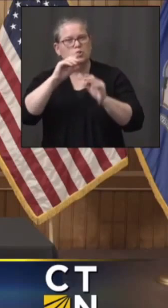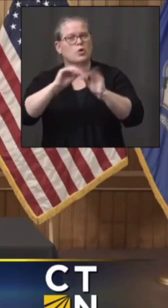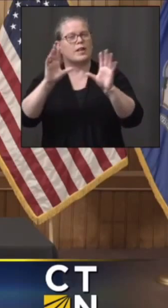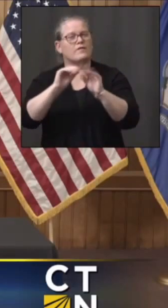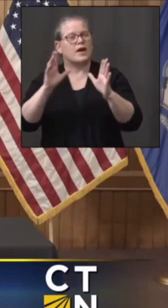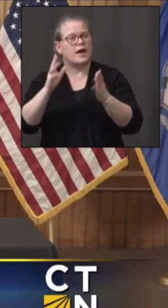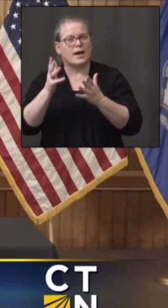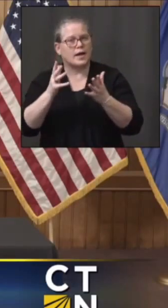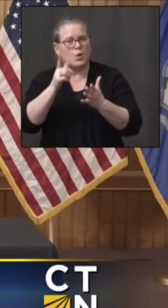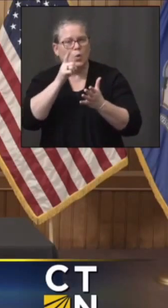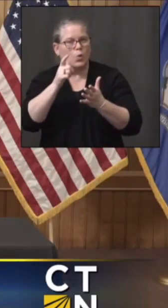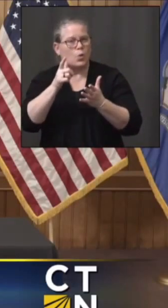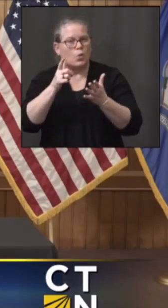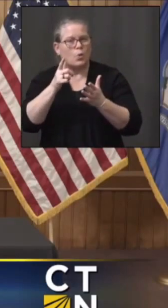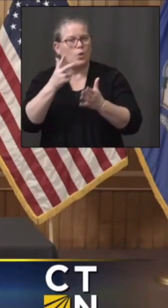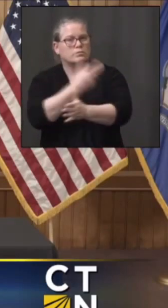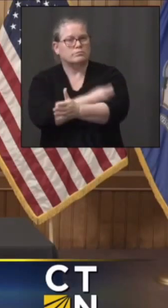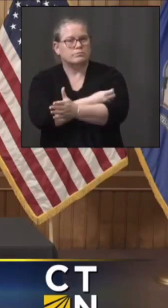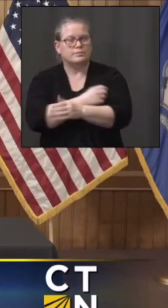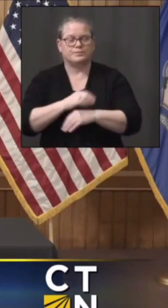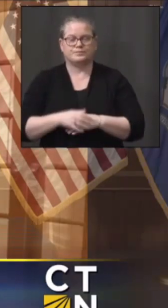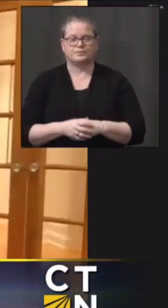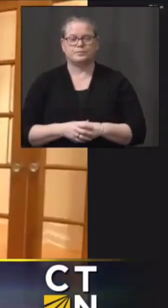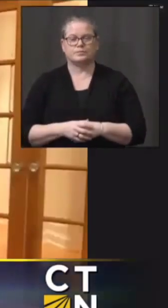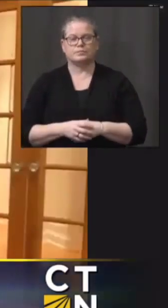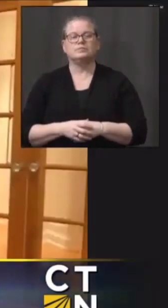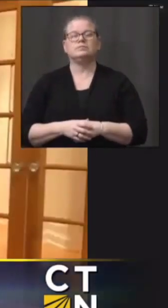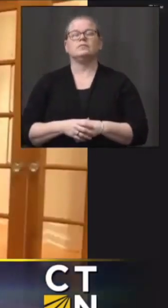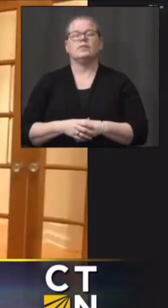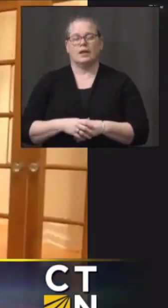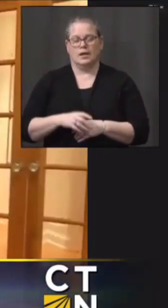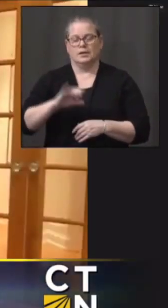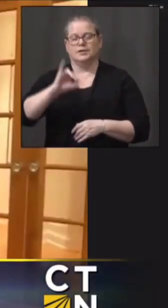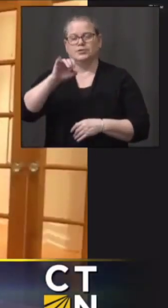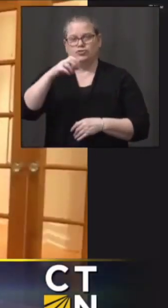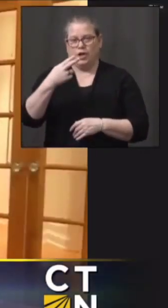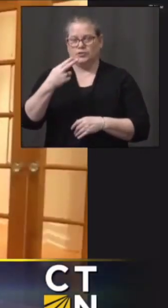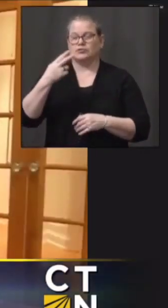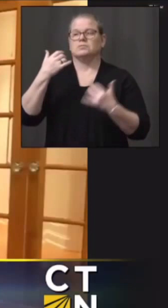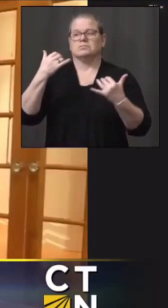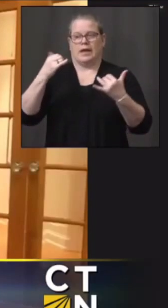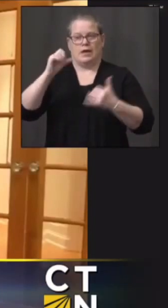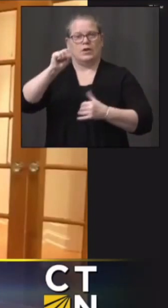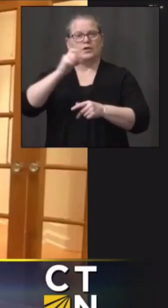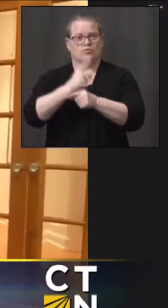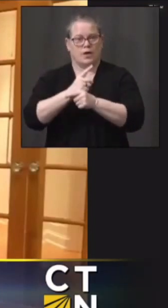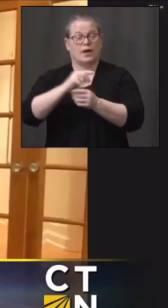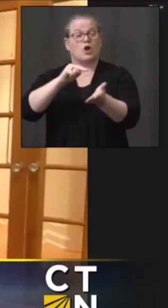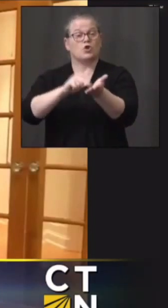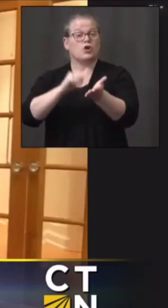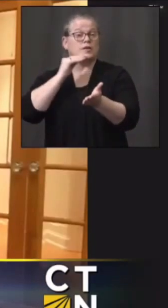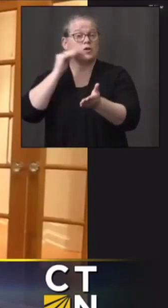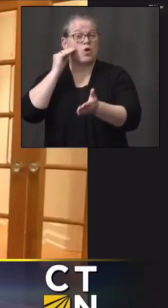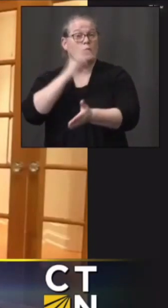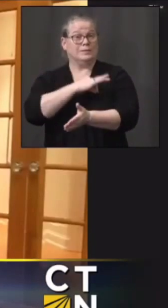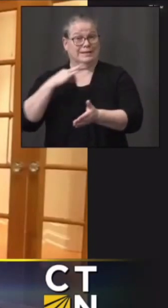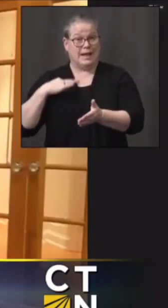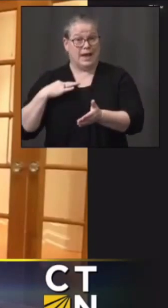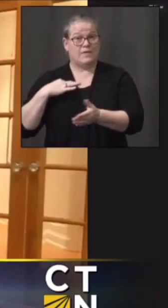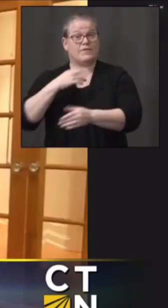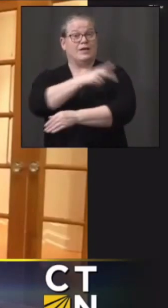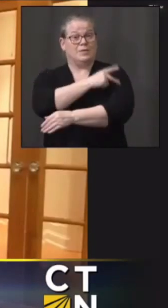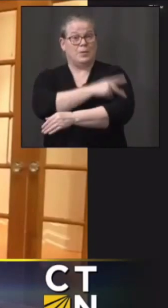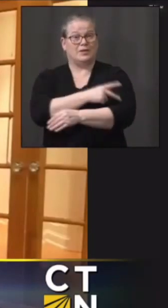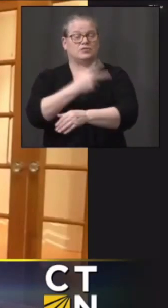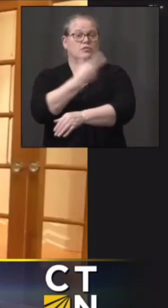Yes, so it's correct that they will. The nursing home staff will be vaccinated at the same time as the residents.